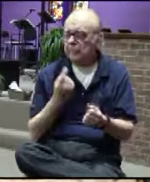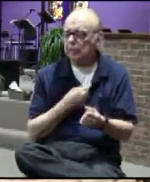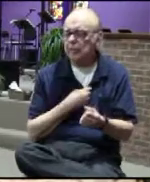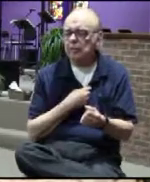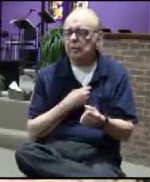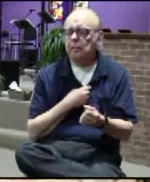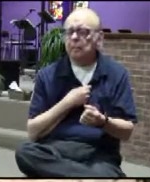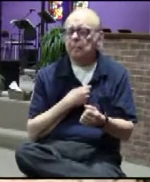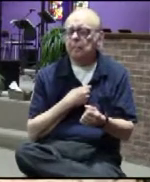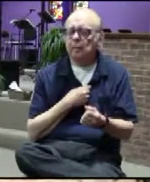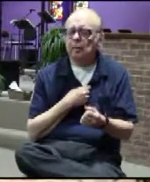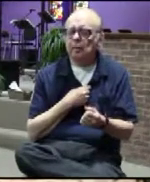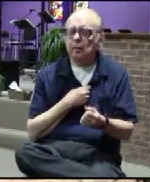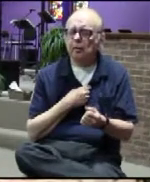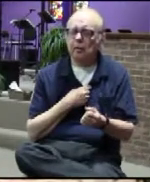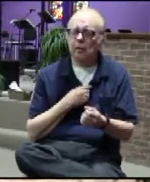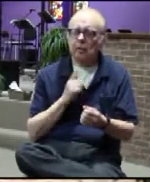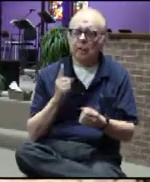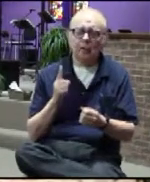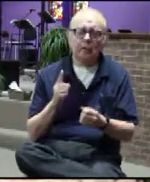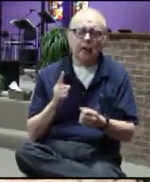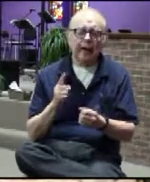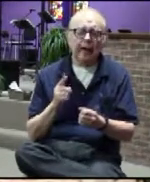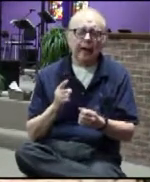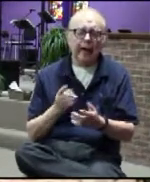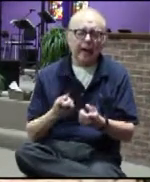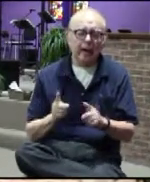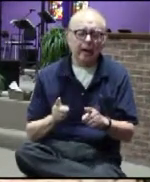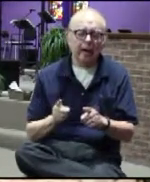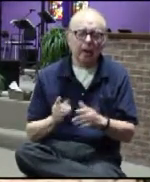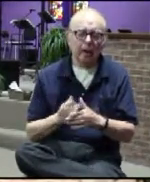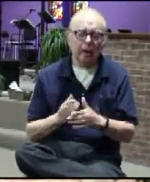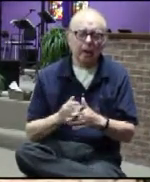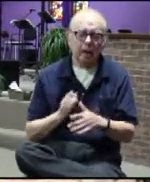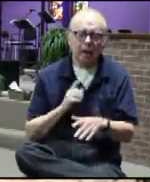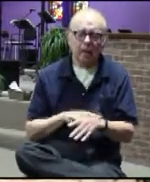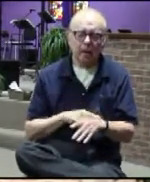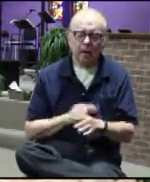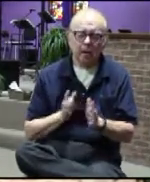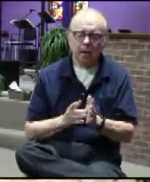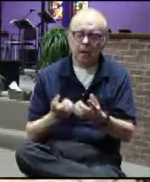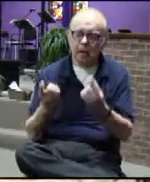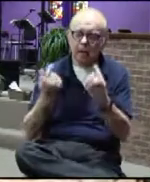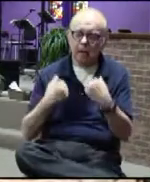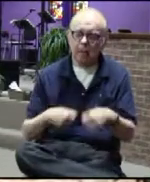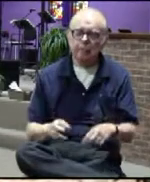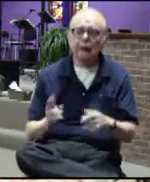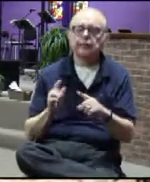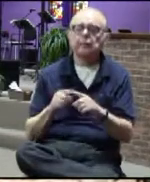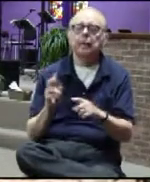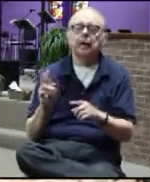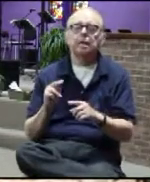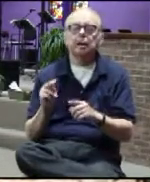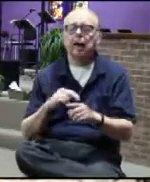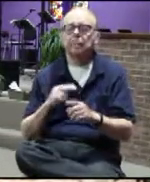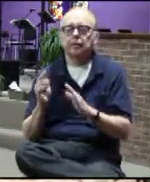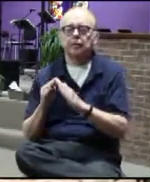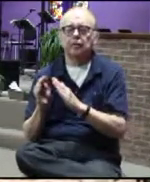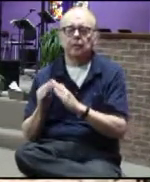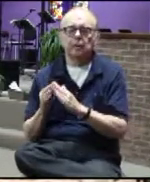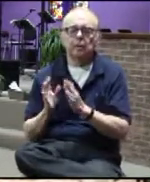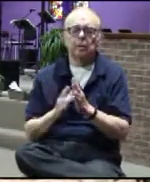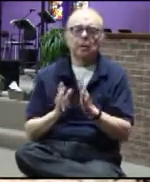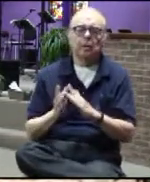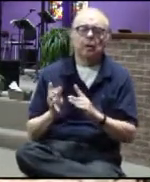of one incident between the time of Jesus coming back from Nazareth and Jesus